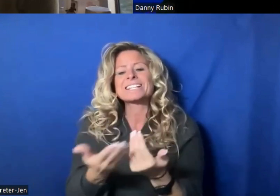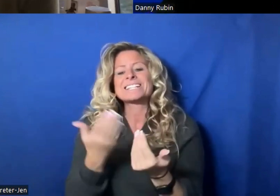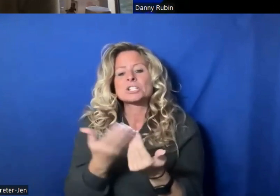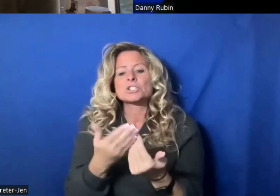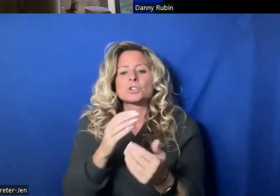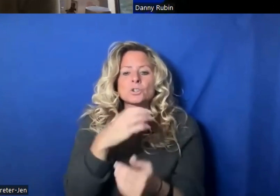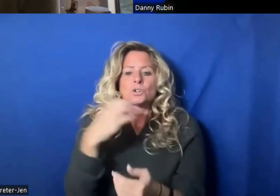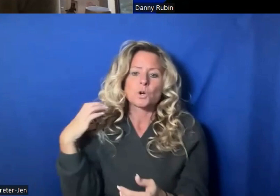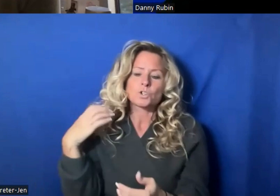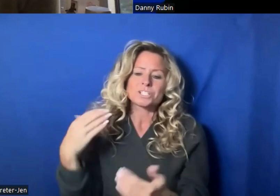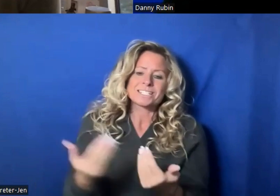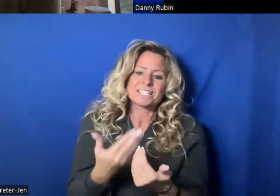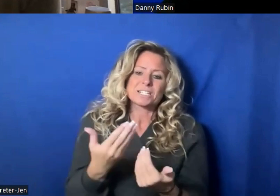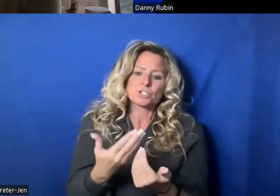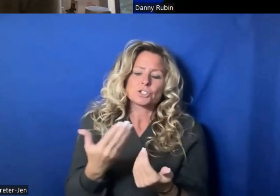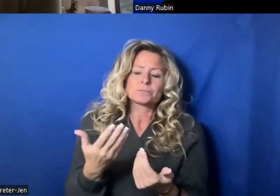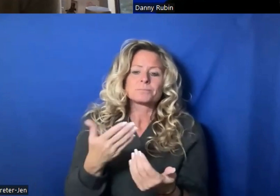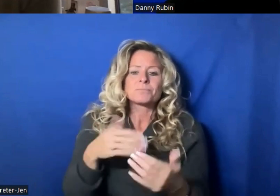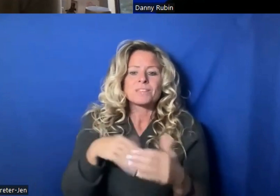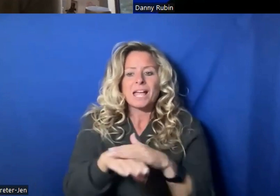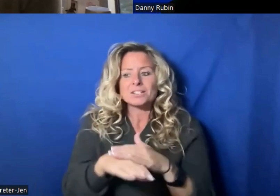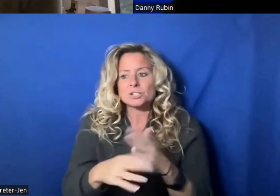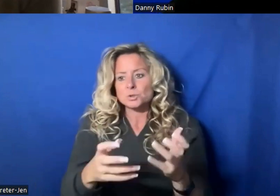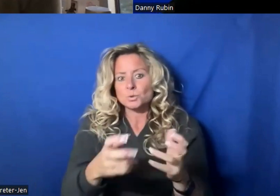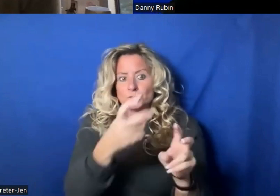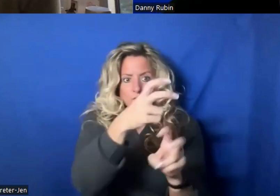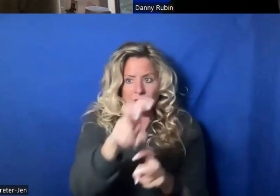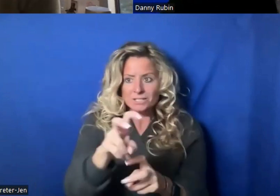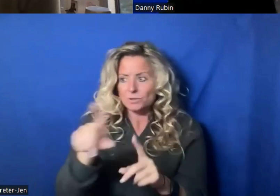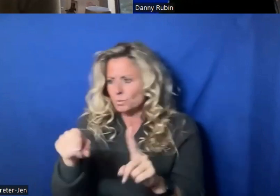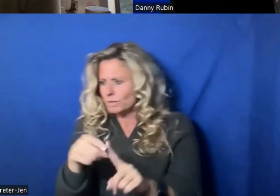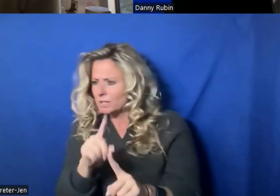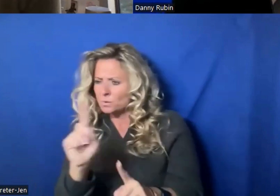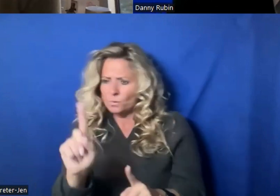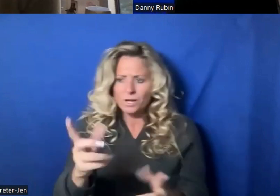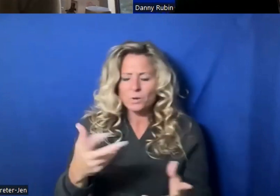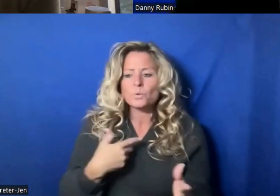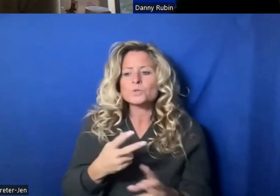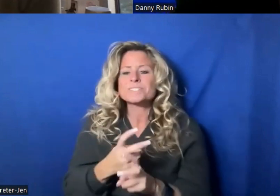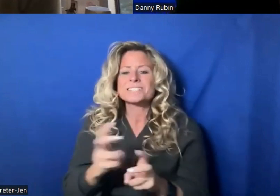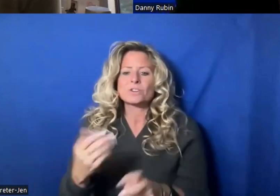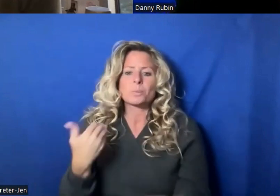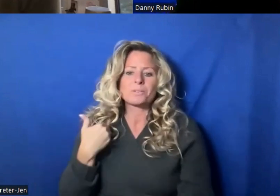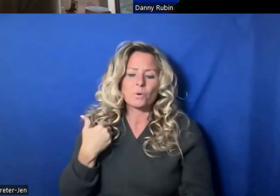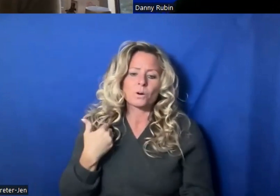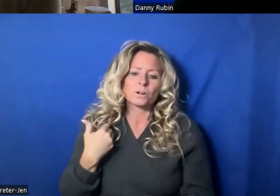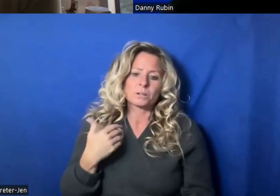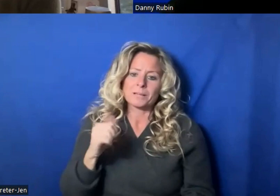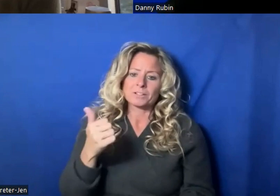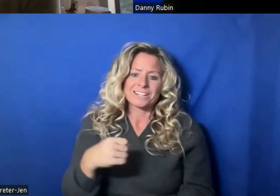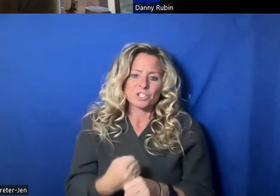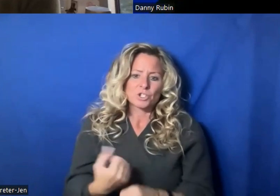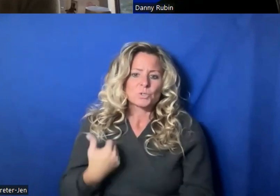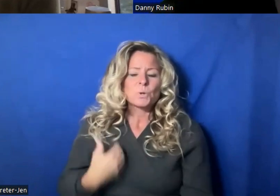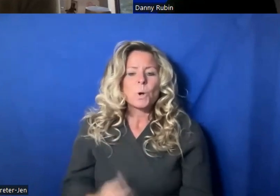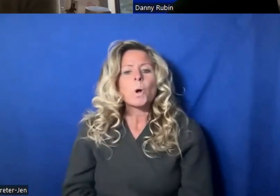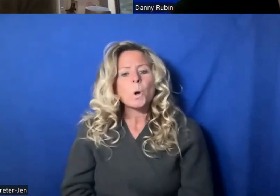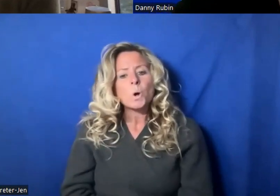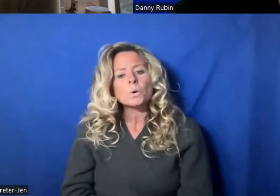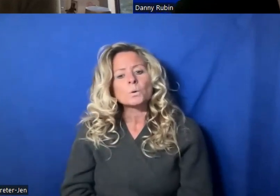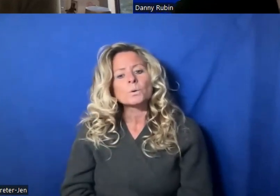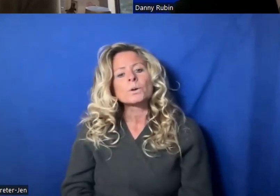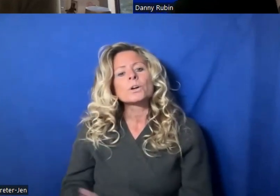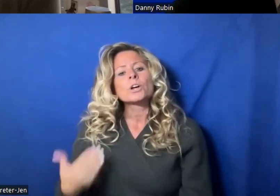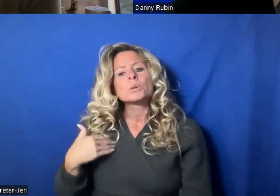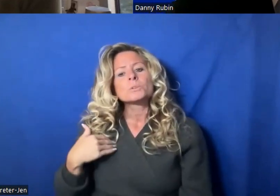coaches, an easier access to know who wants to transfer, who's looking to transfer, which was a little difficult, probably 10 years ago. It used to be